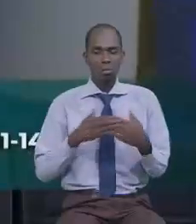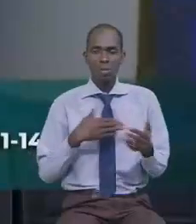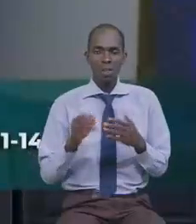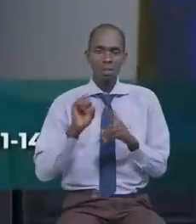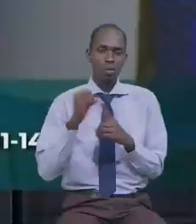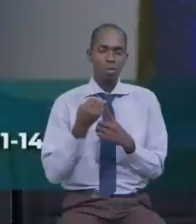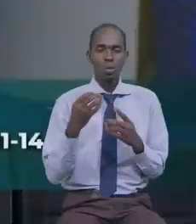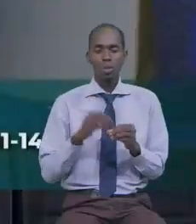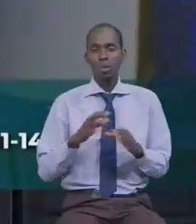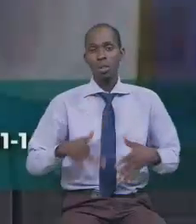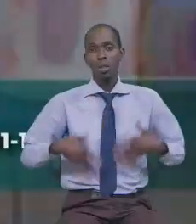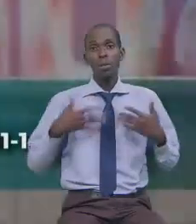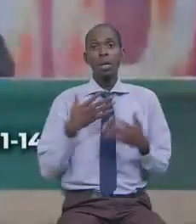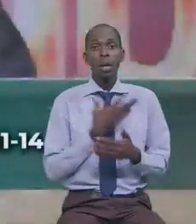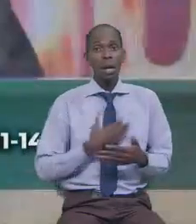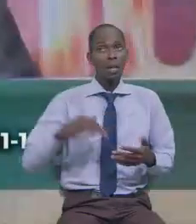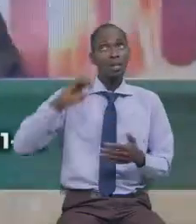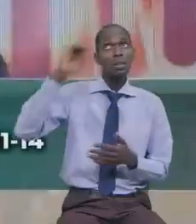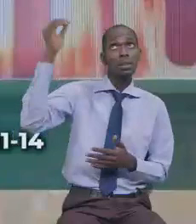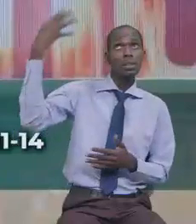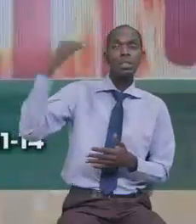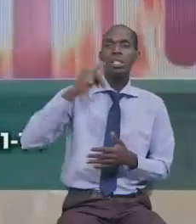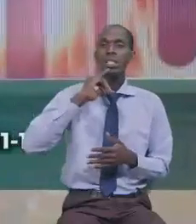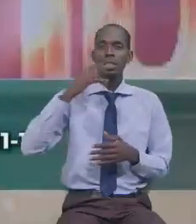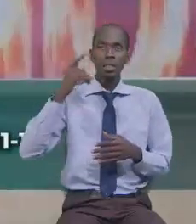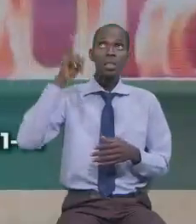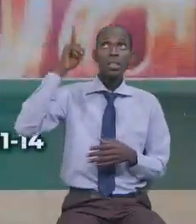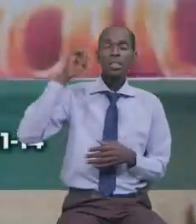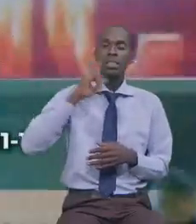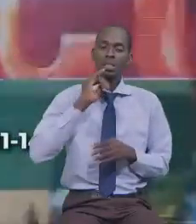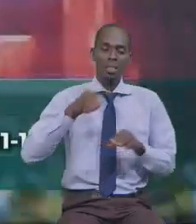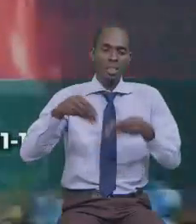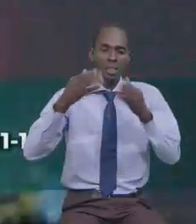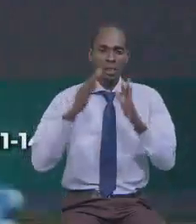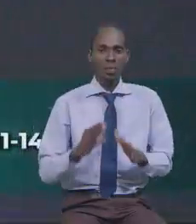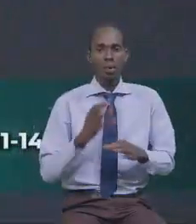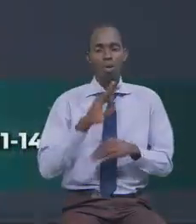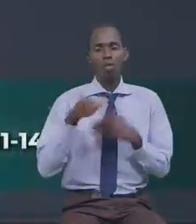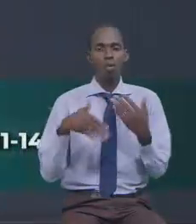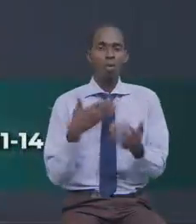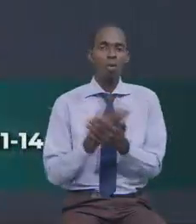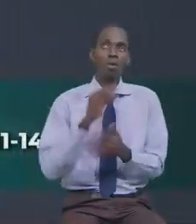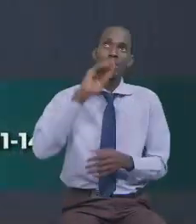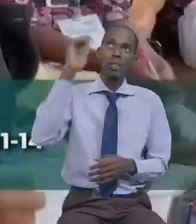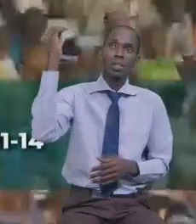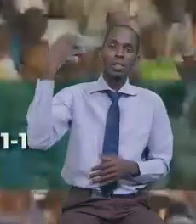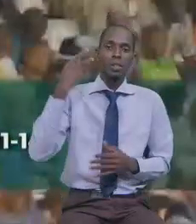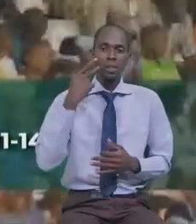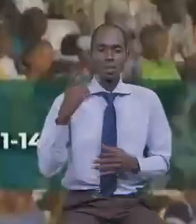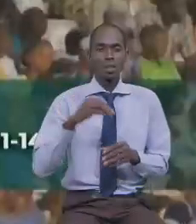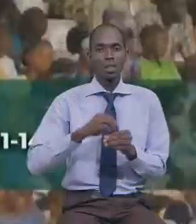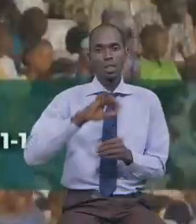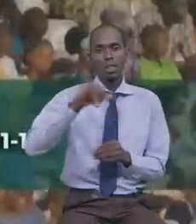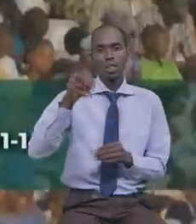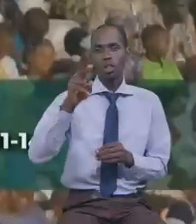the source of all grace. And look at John chapter 1. I'm reading from verse